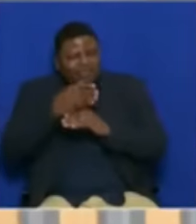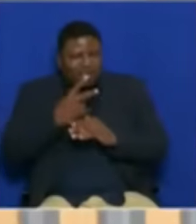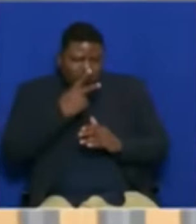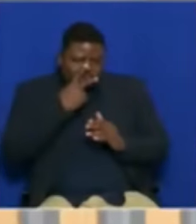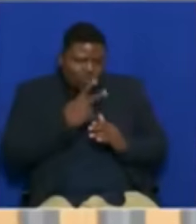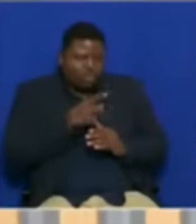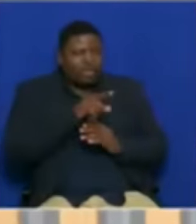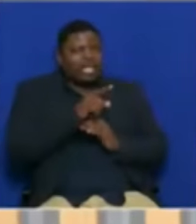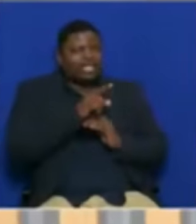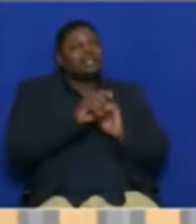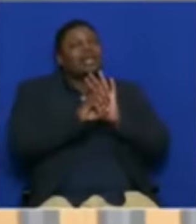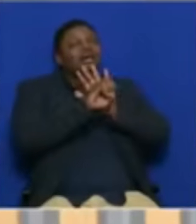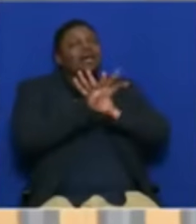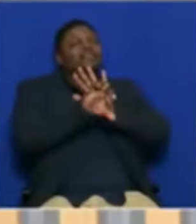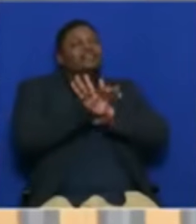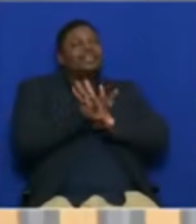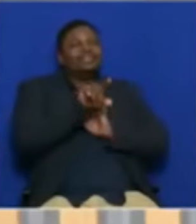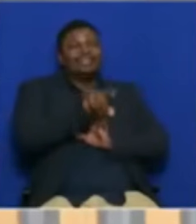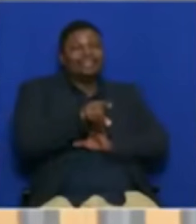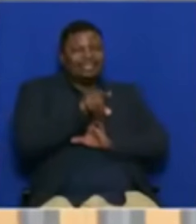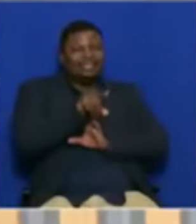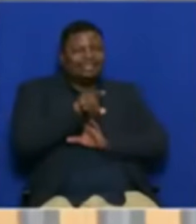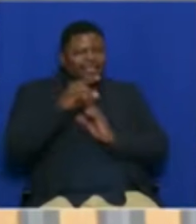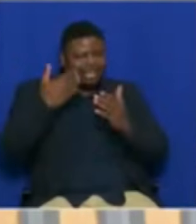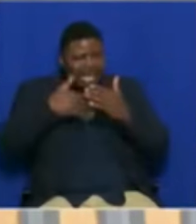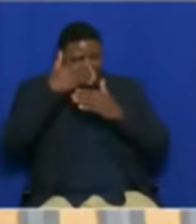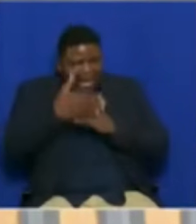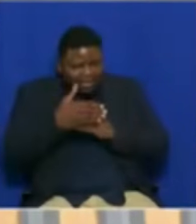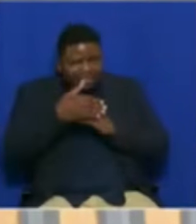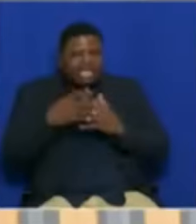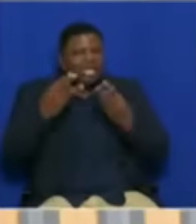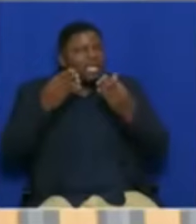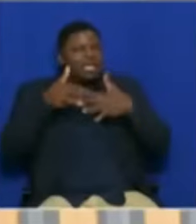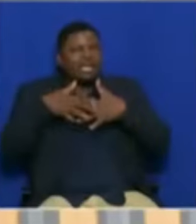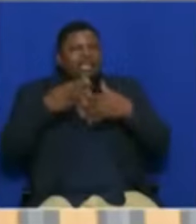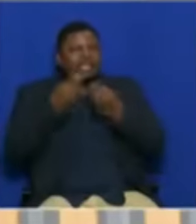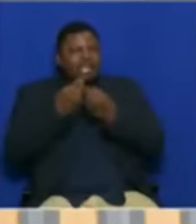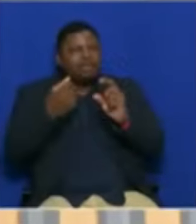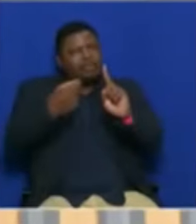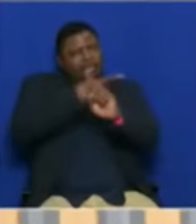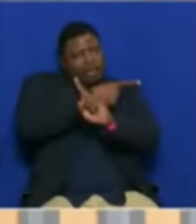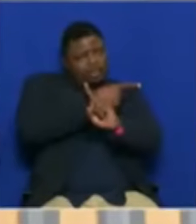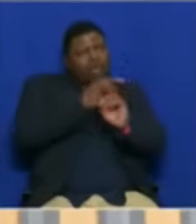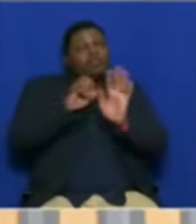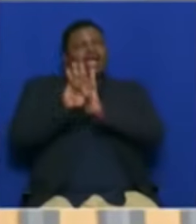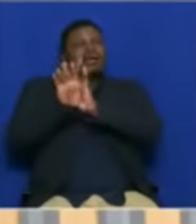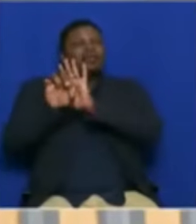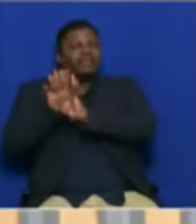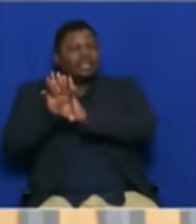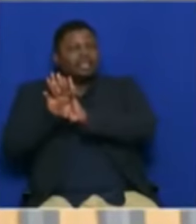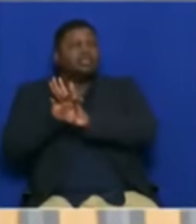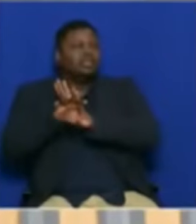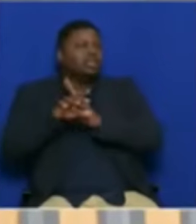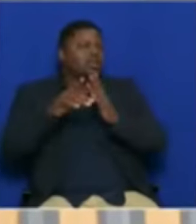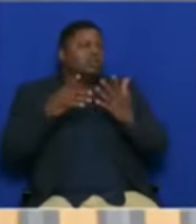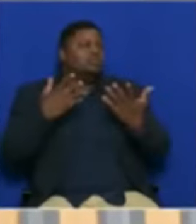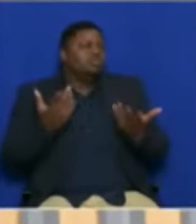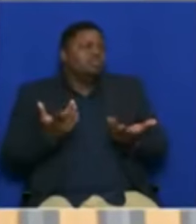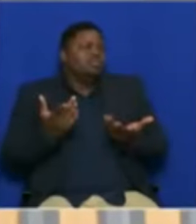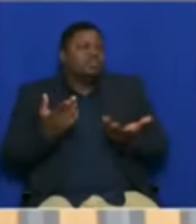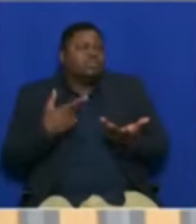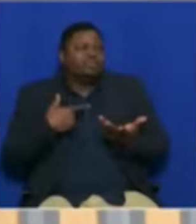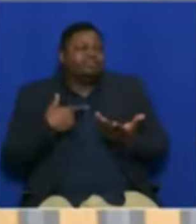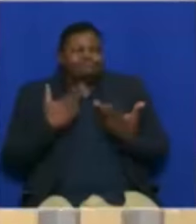built on it should fall. Yes. Yes. To me, it seems logical that that's how it should proceed. Thank you, Chair.